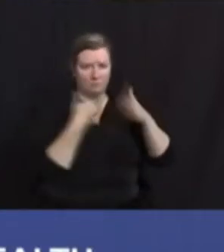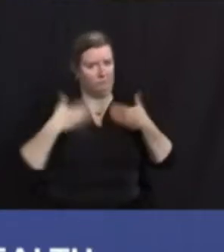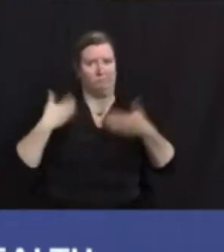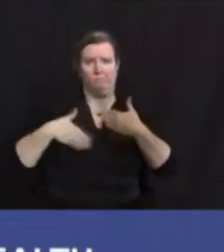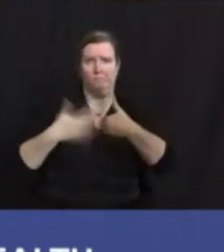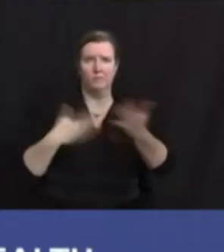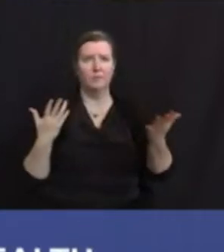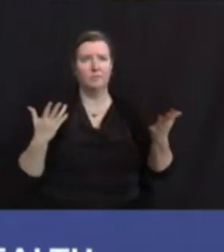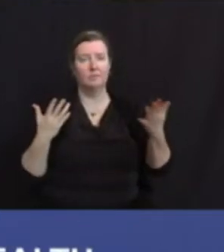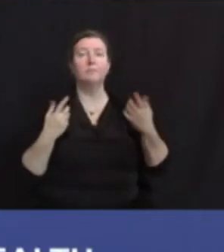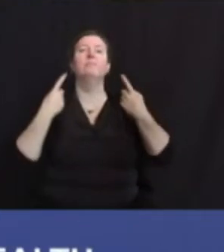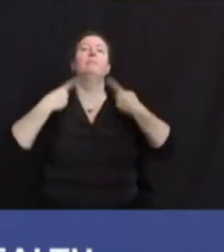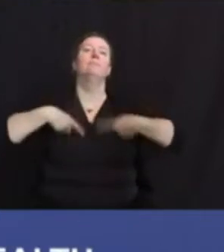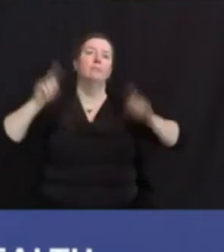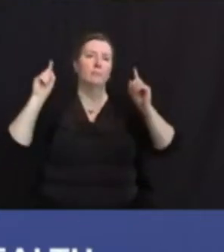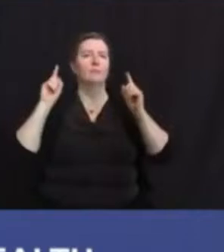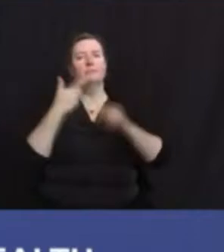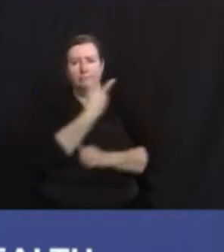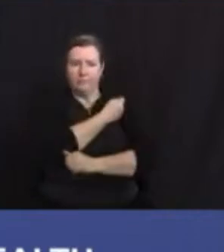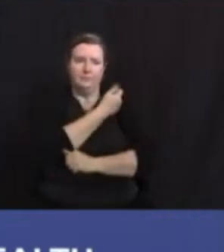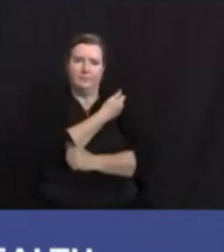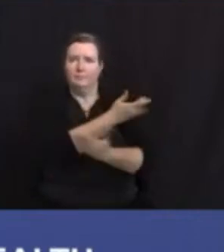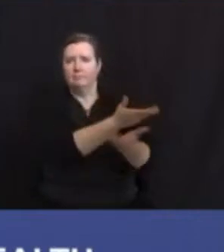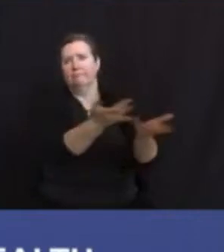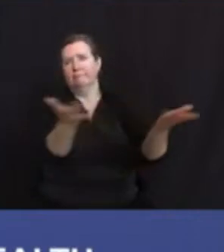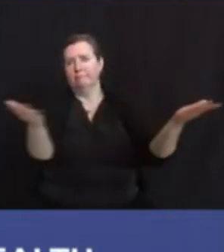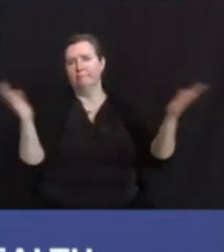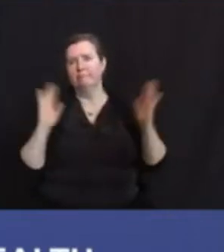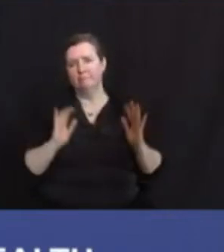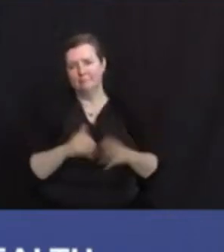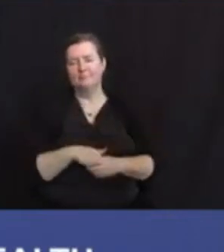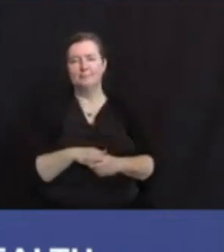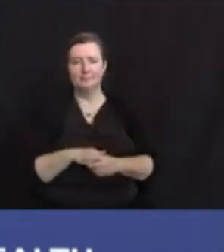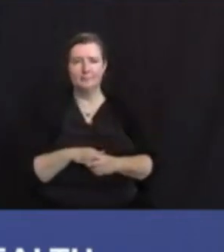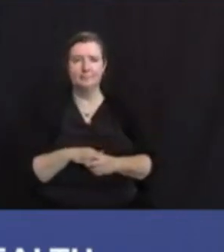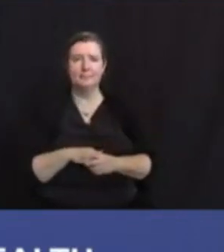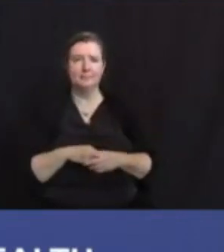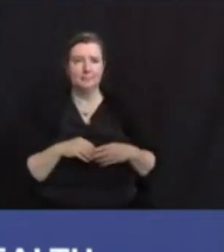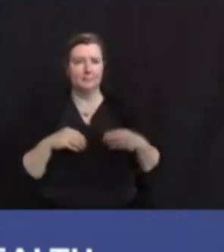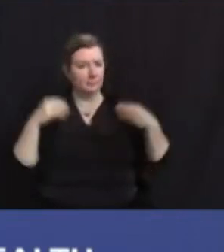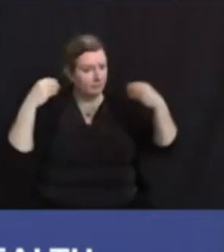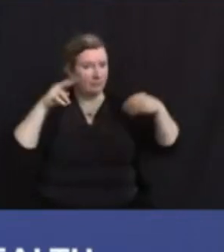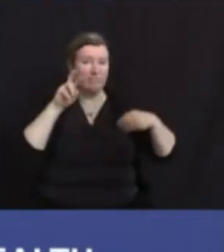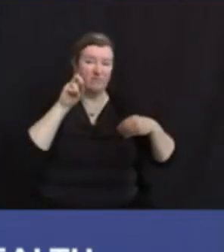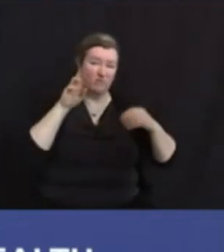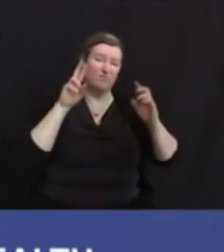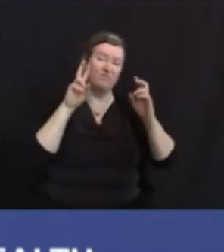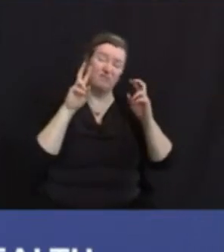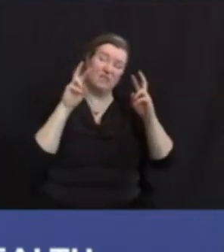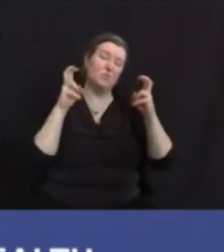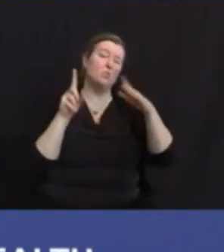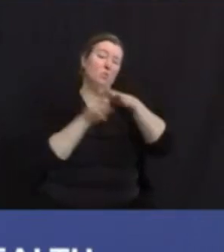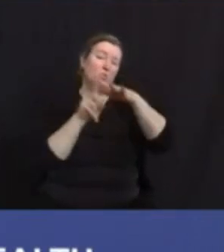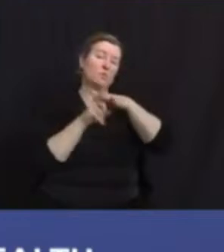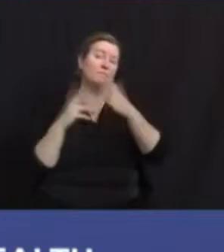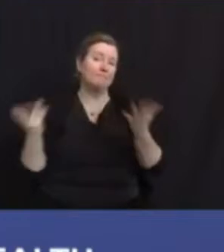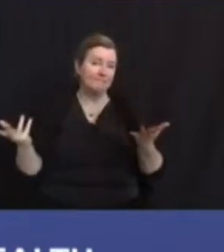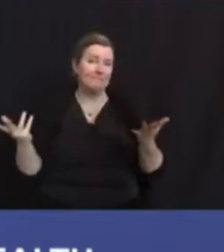up the pace that we need them to pick up. We've had vendor issues with the